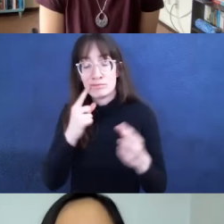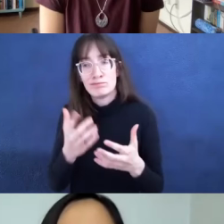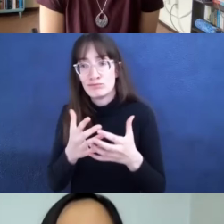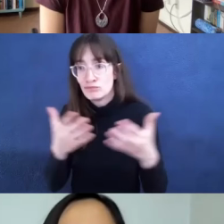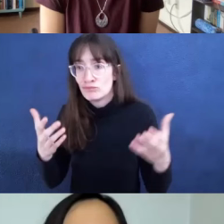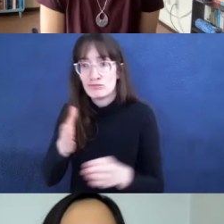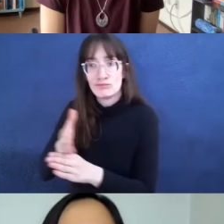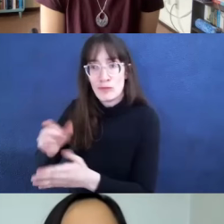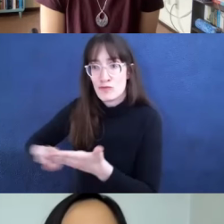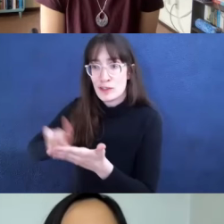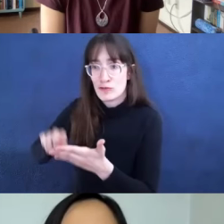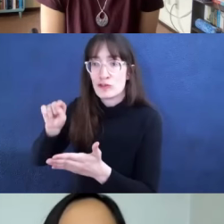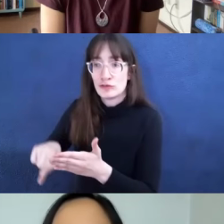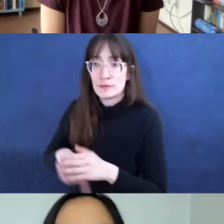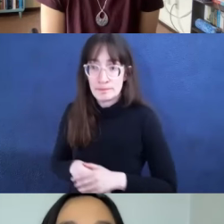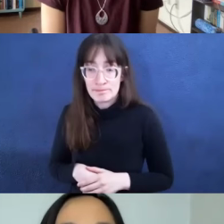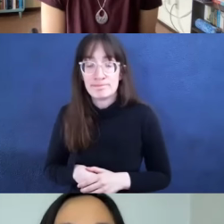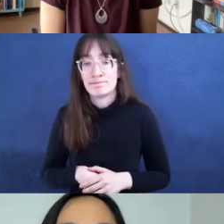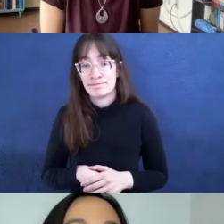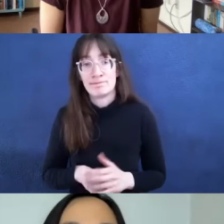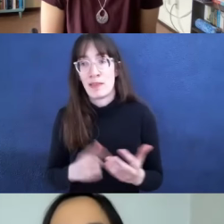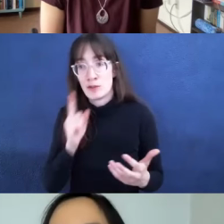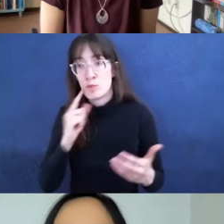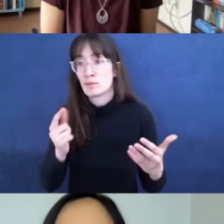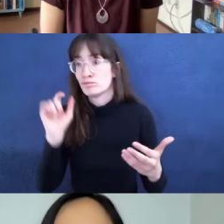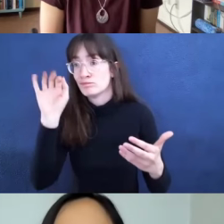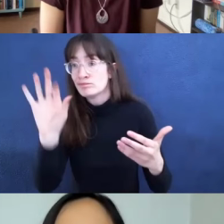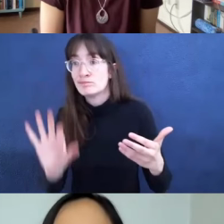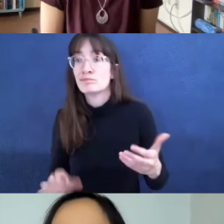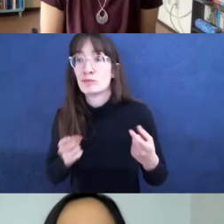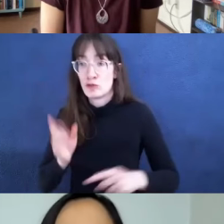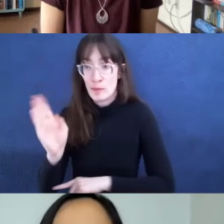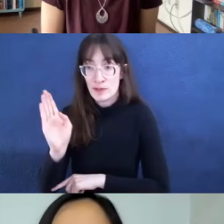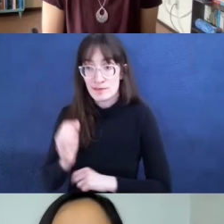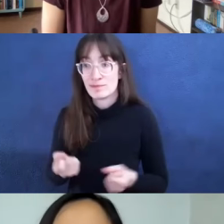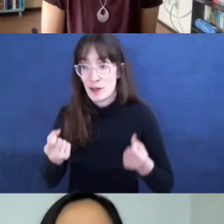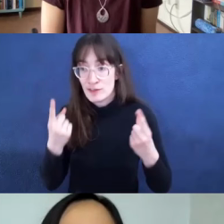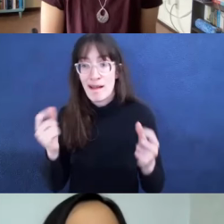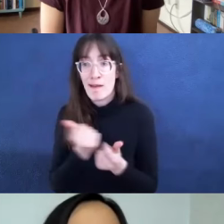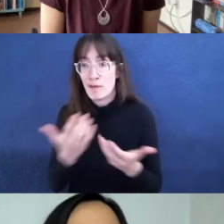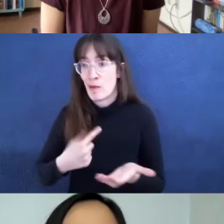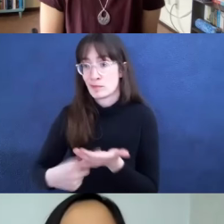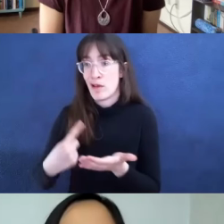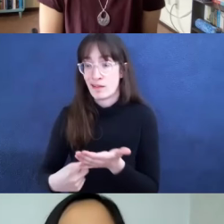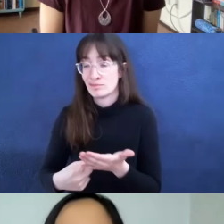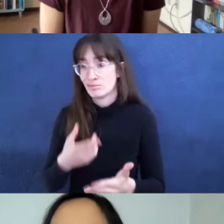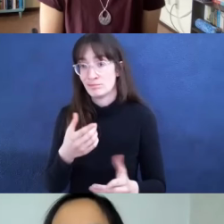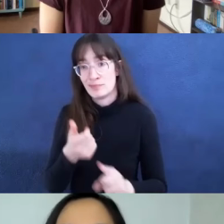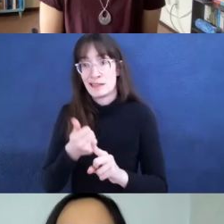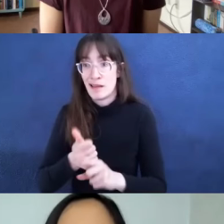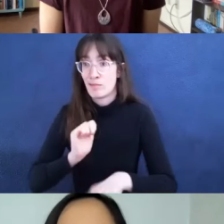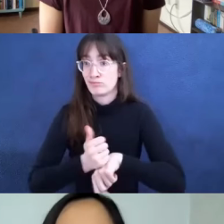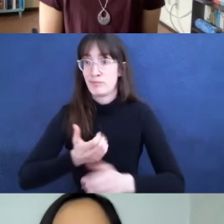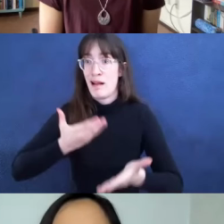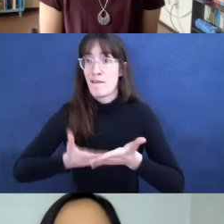field. And that's really just going to be integrated throughout, knowing that everything we talk about is evidence-based. So it's a lot of